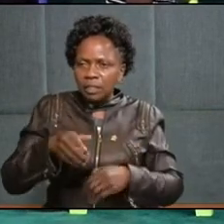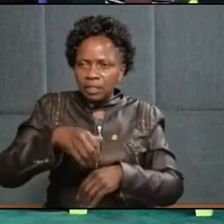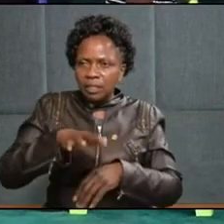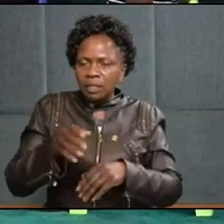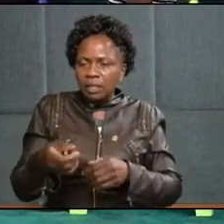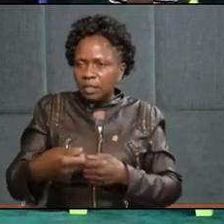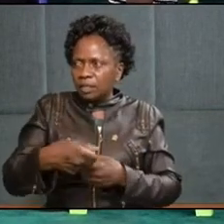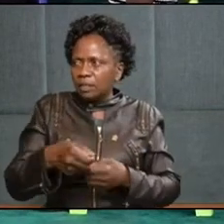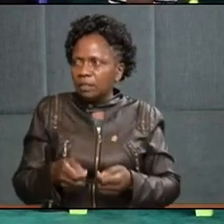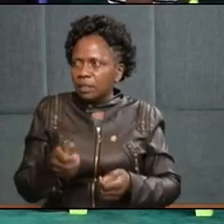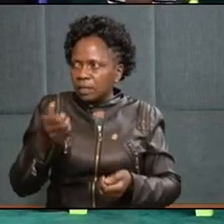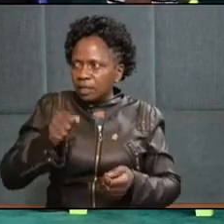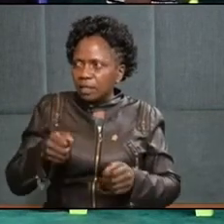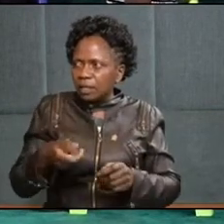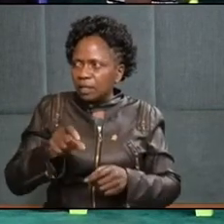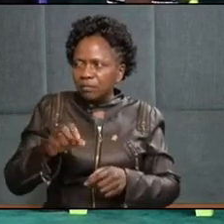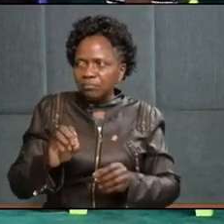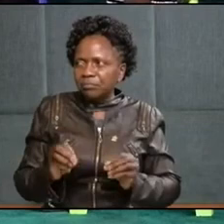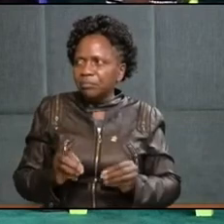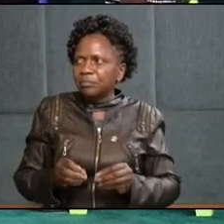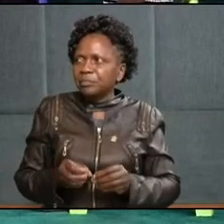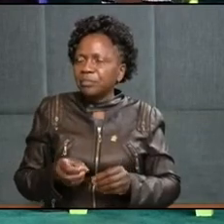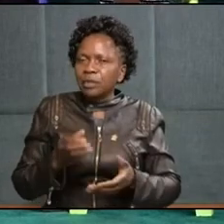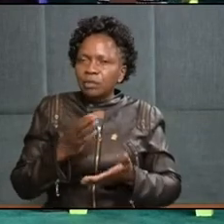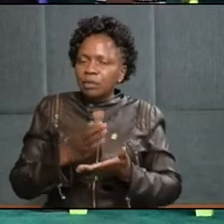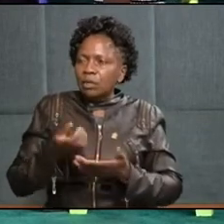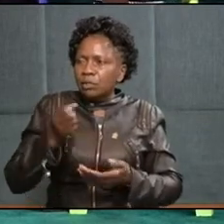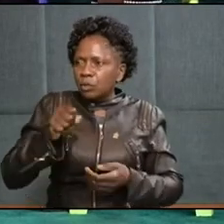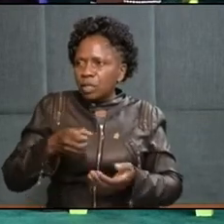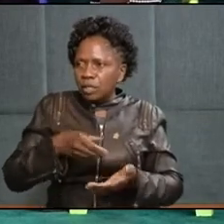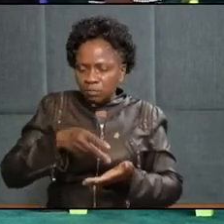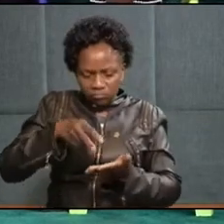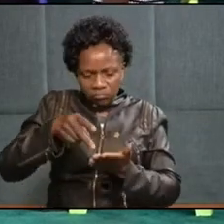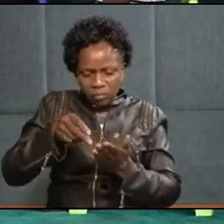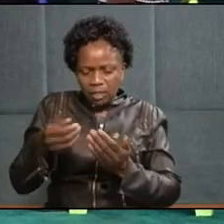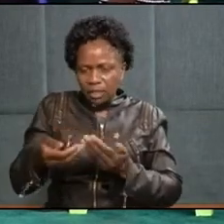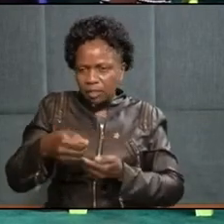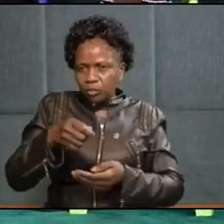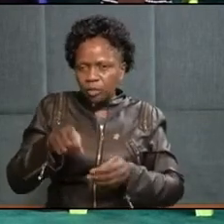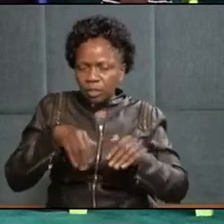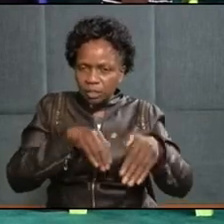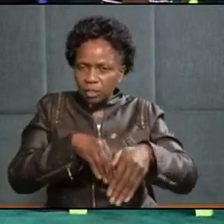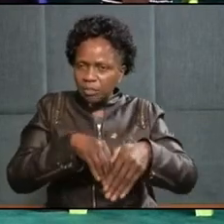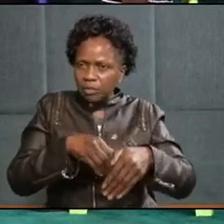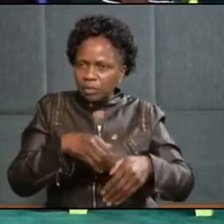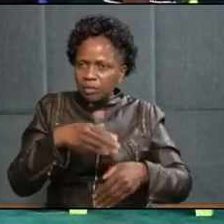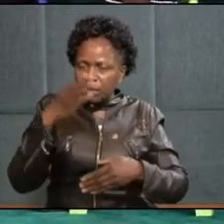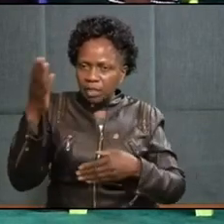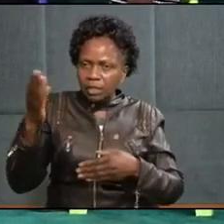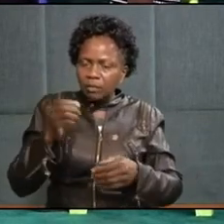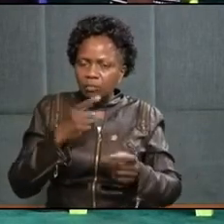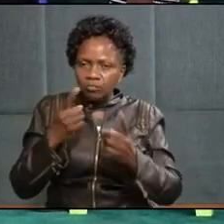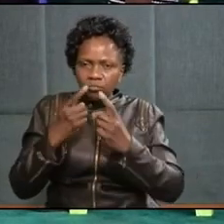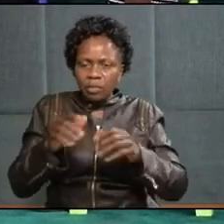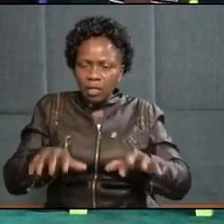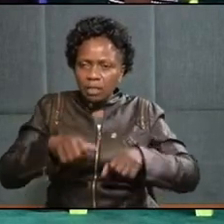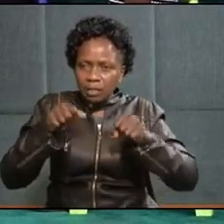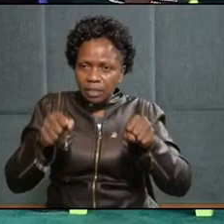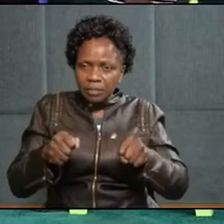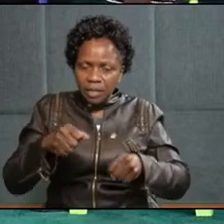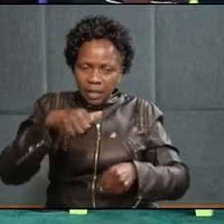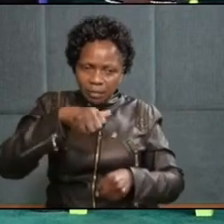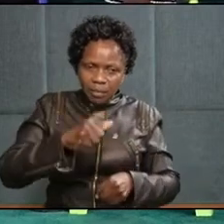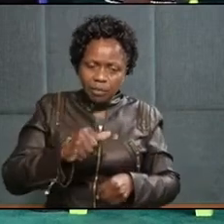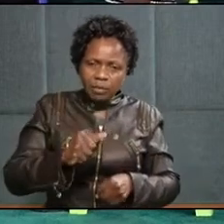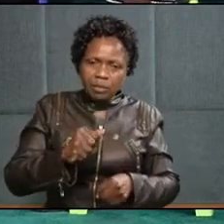sent a letter. Sarah, you want to add something? No. All right. They wrote a letter to the disciples over there and told them to accept